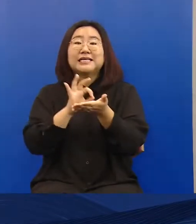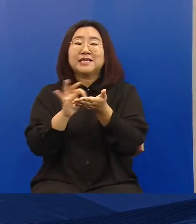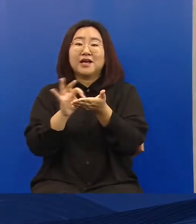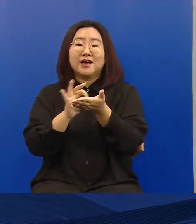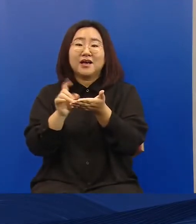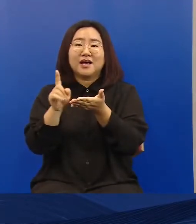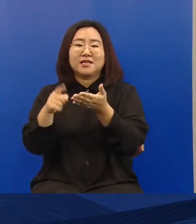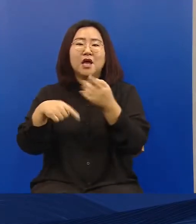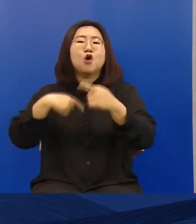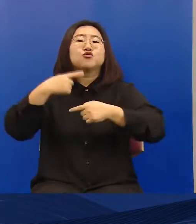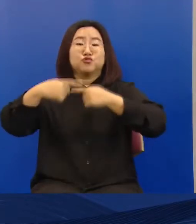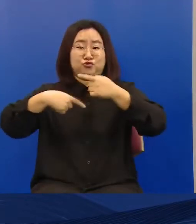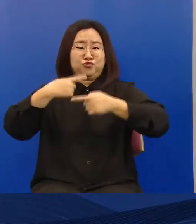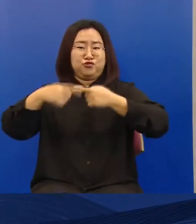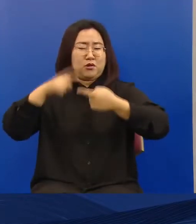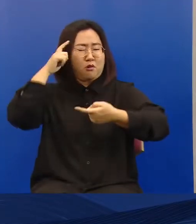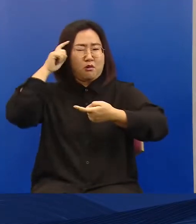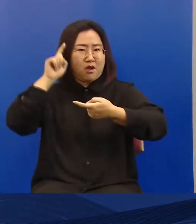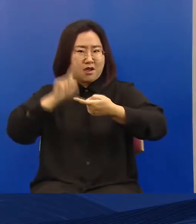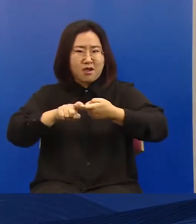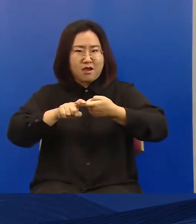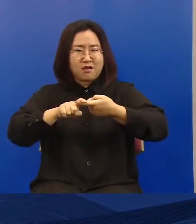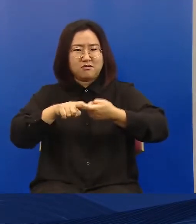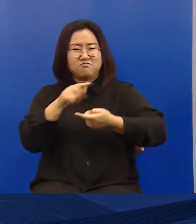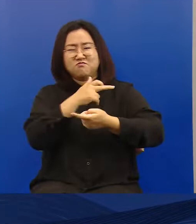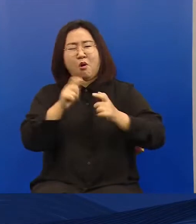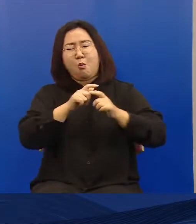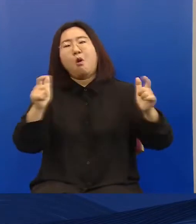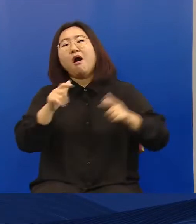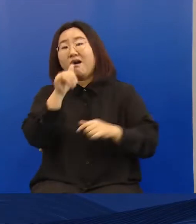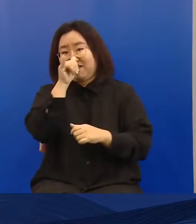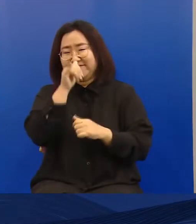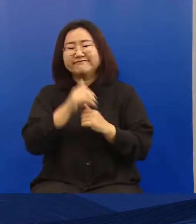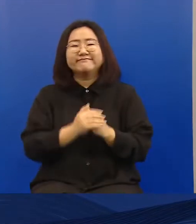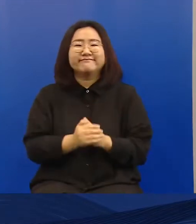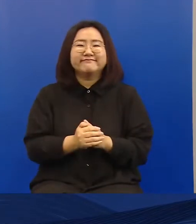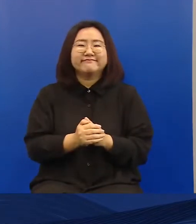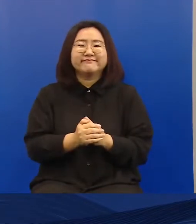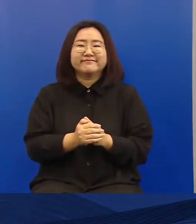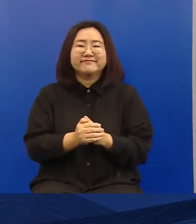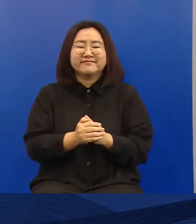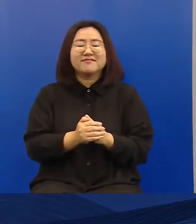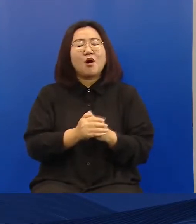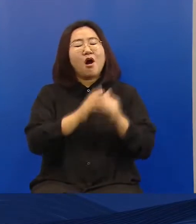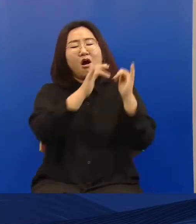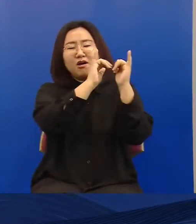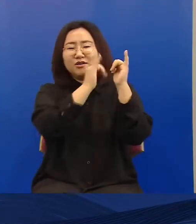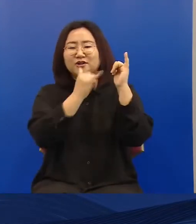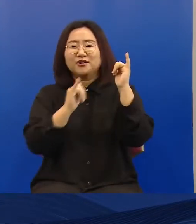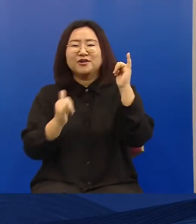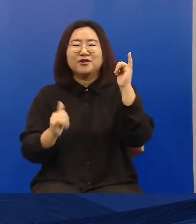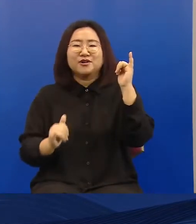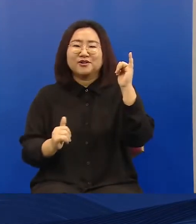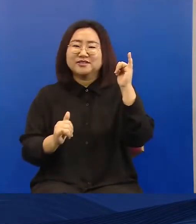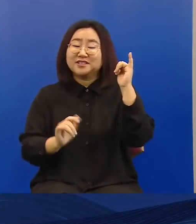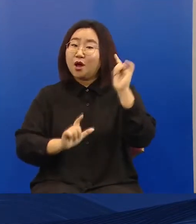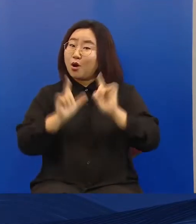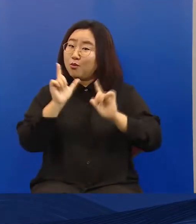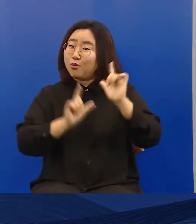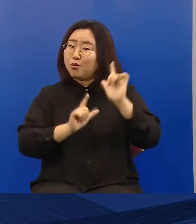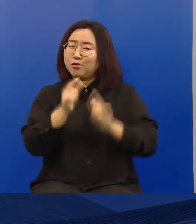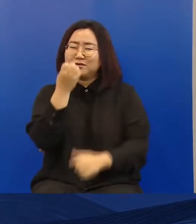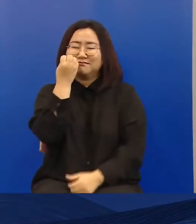the Korean people with hearing loss, have drawn attention a lot, the Korean Sign Language.